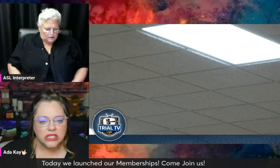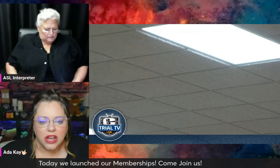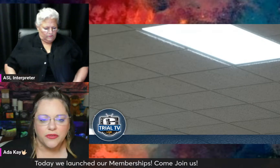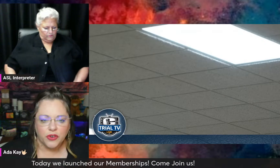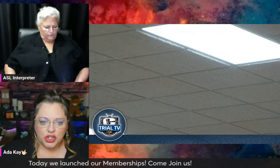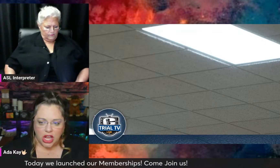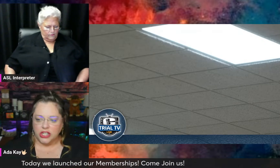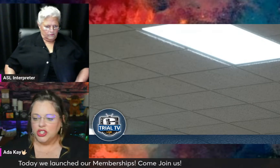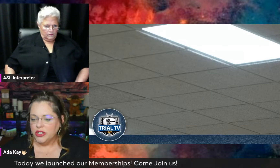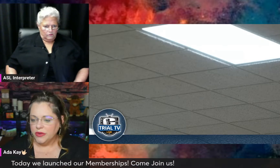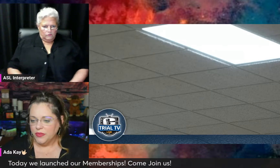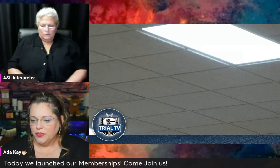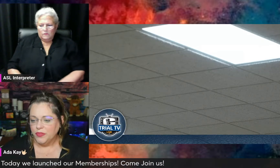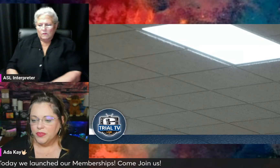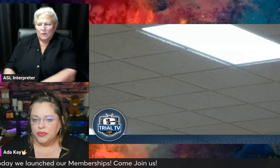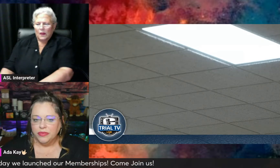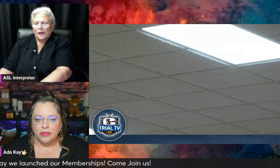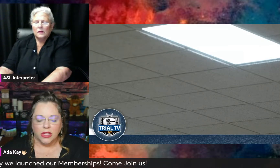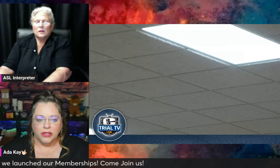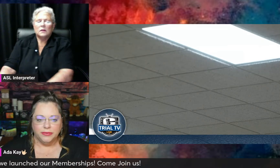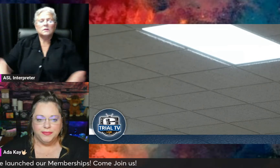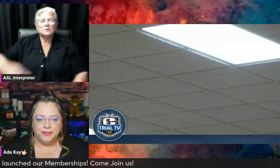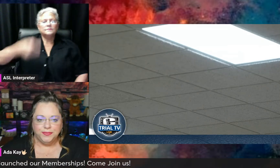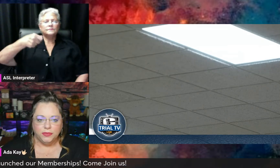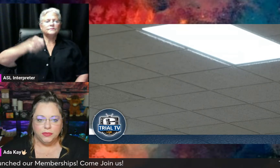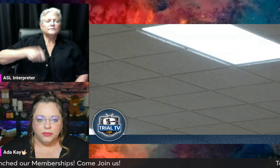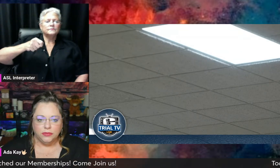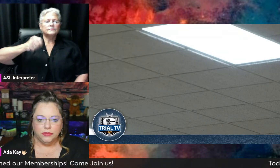What's the sign for judge?